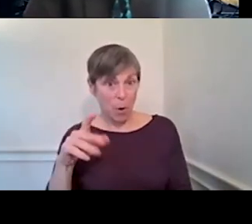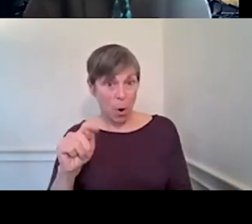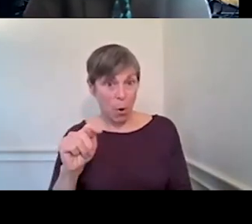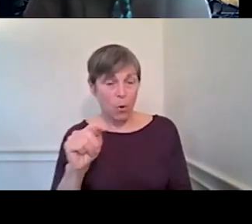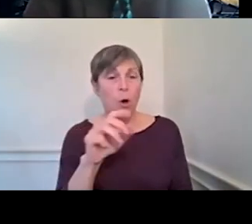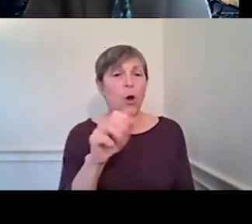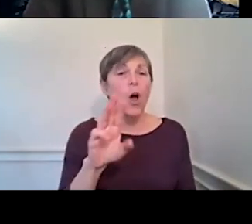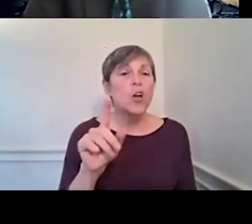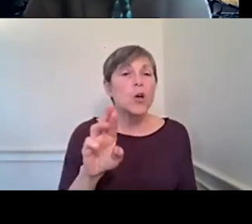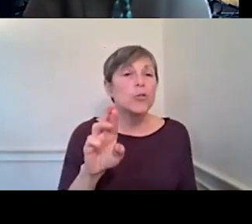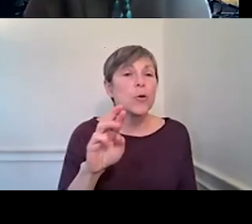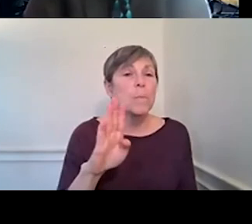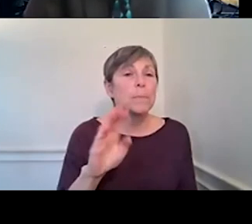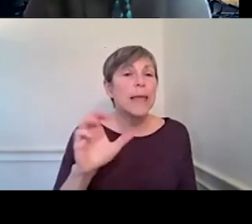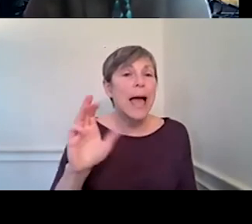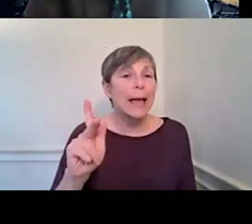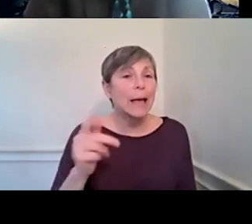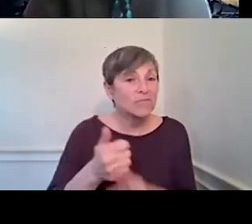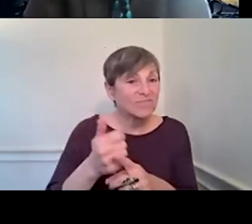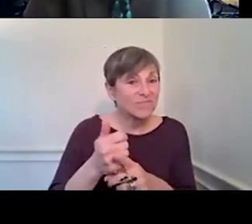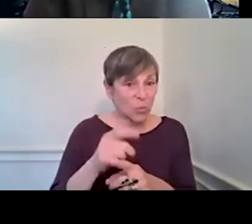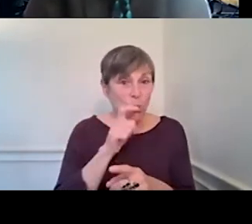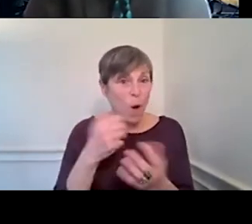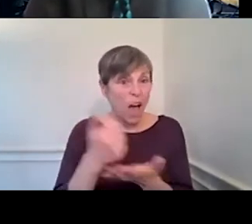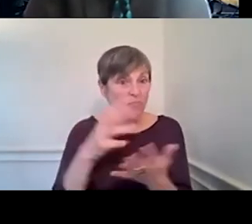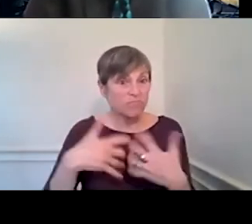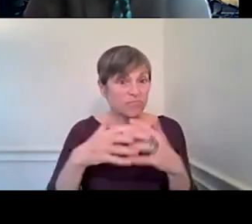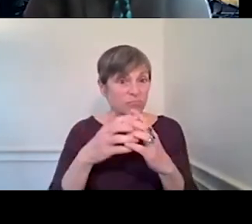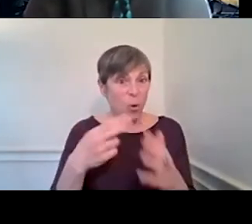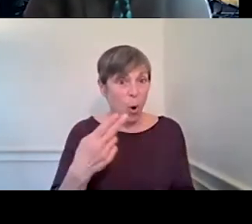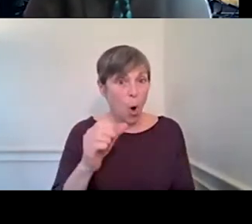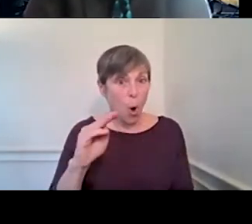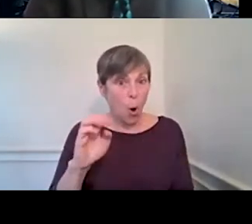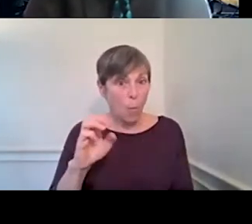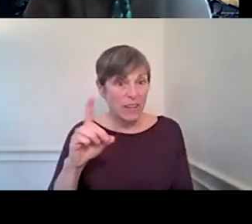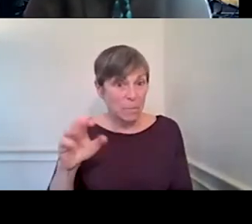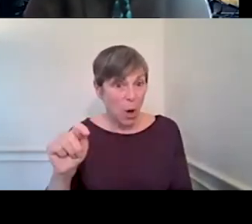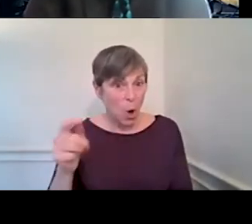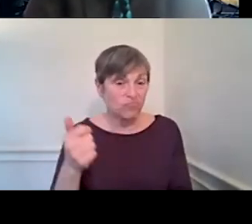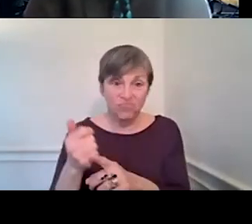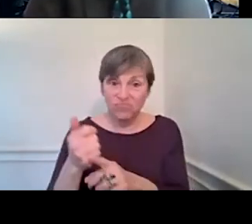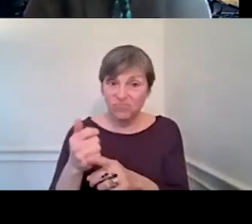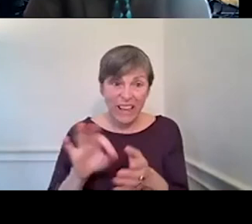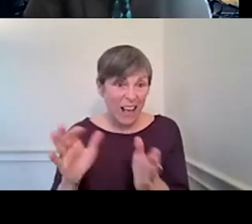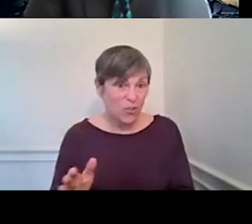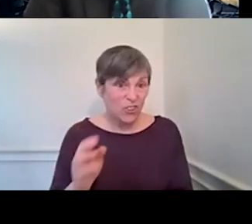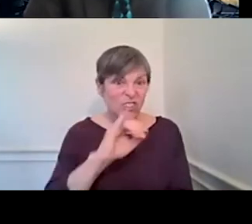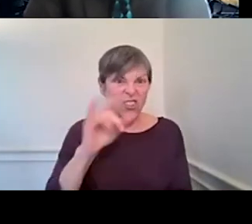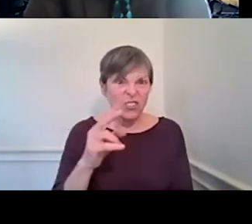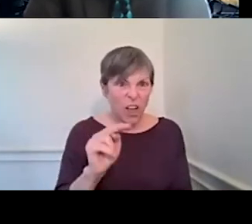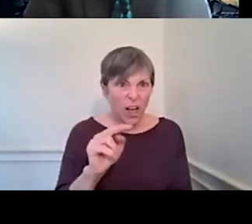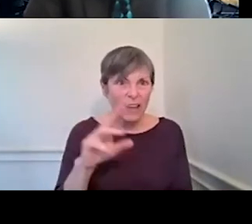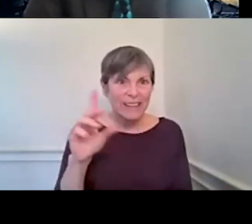the co-founder of Home Depot, you know, was an accountant. And then John D. Rockefeller. So you mentioned